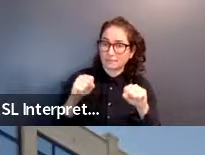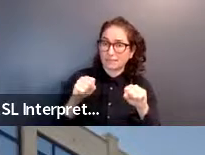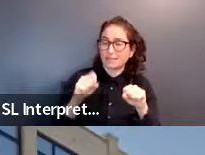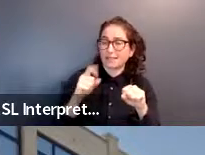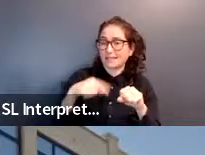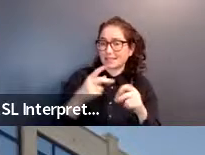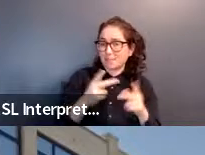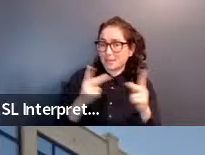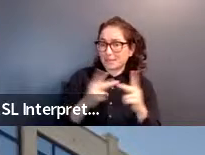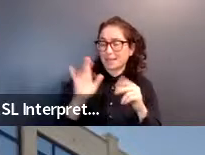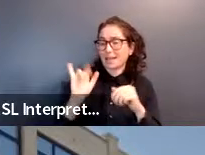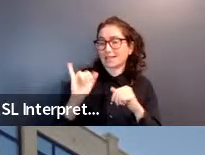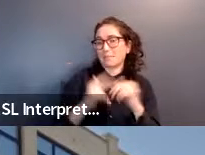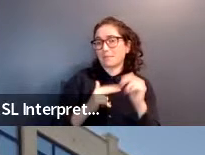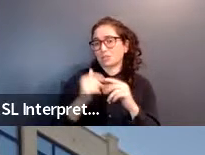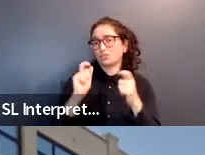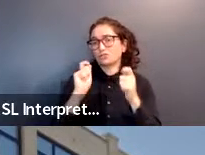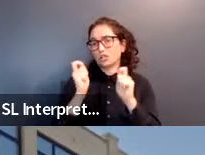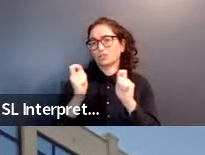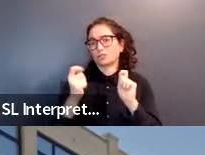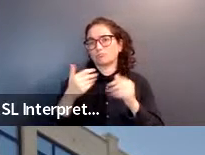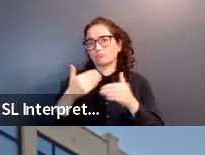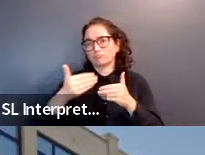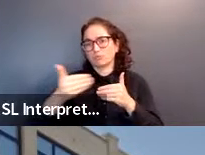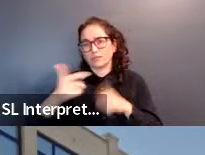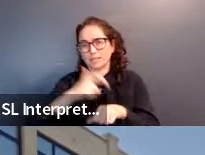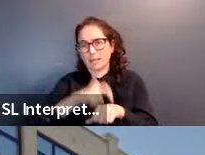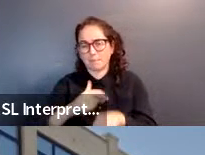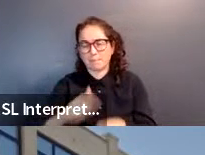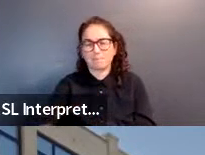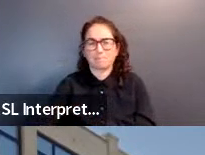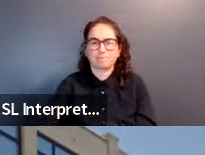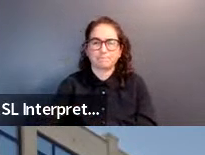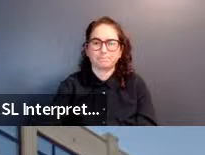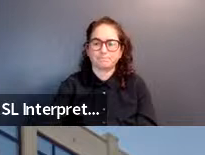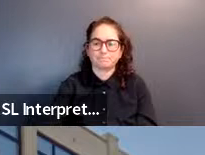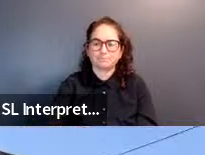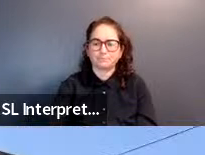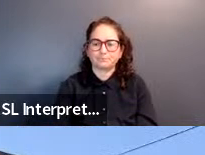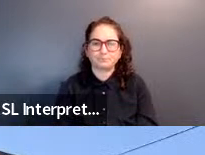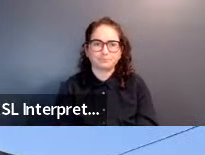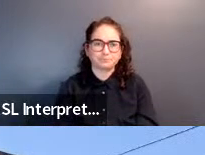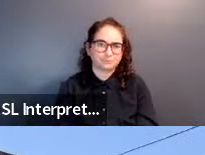spaces as our buildings are changing over time. Next slide, please.